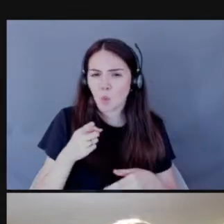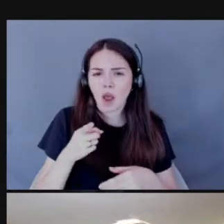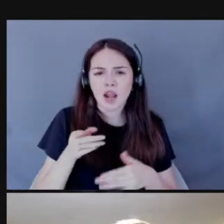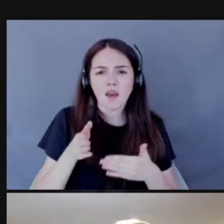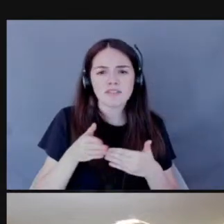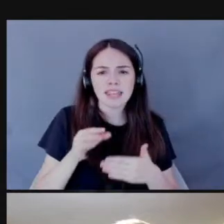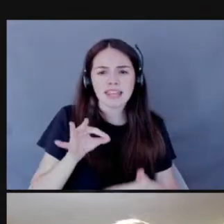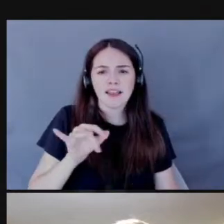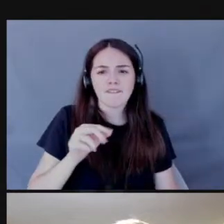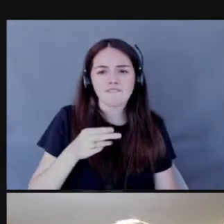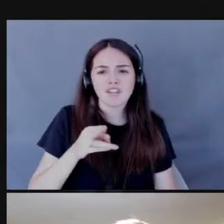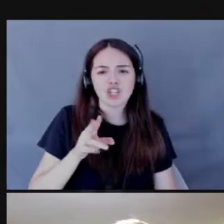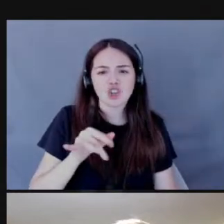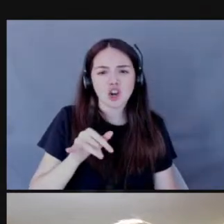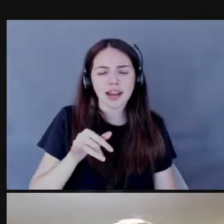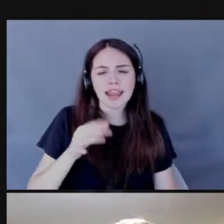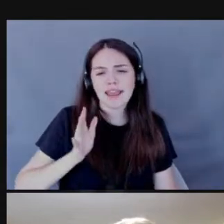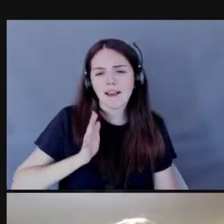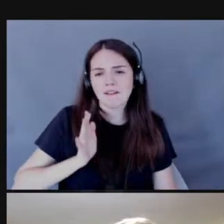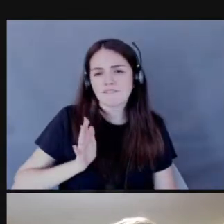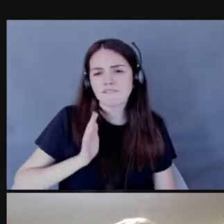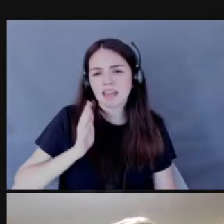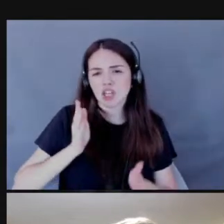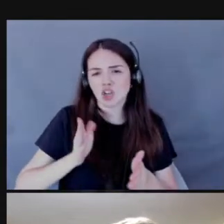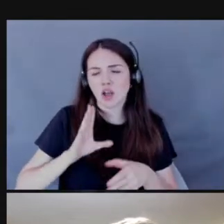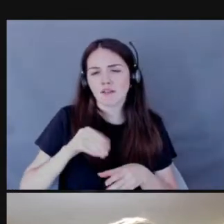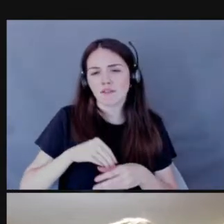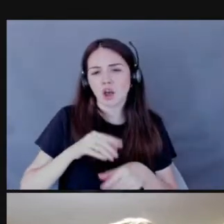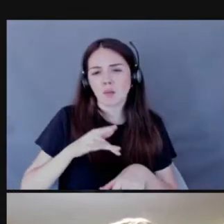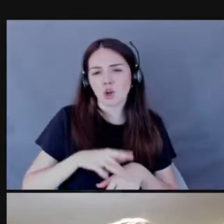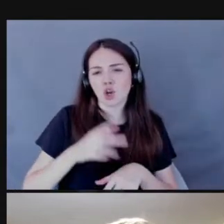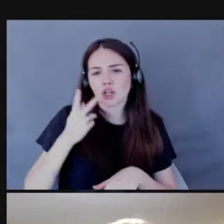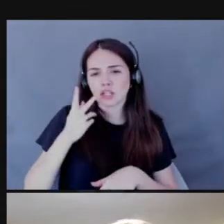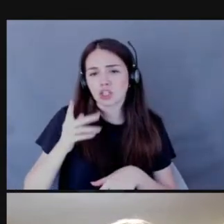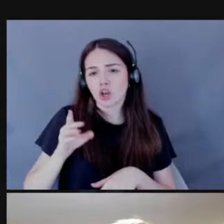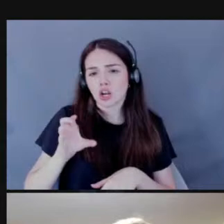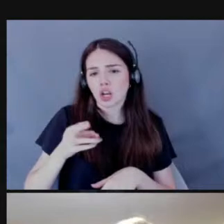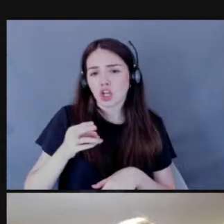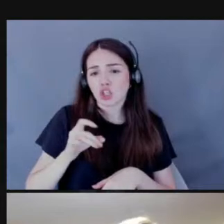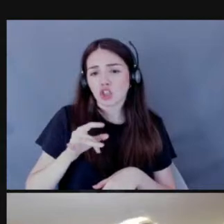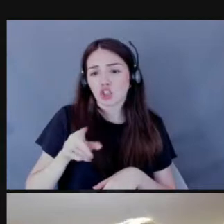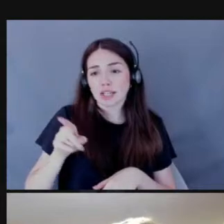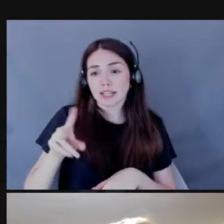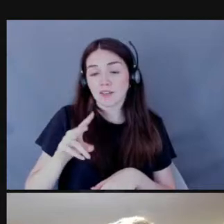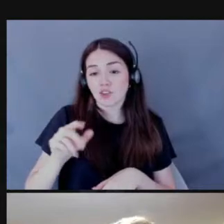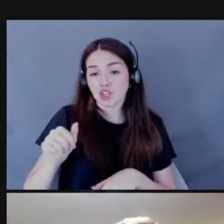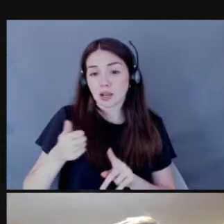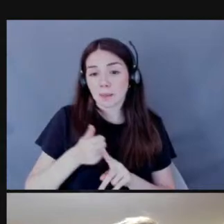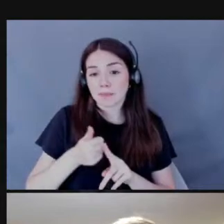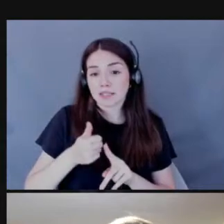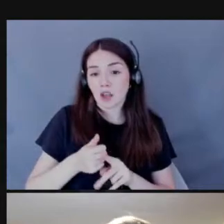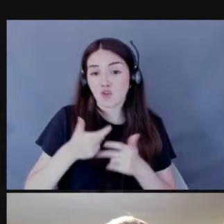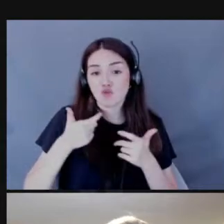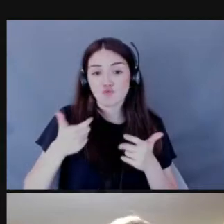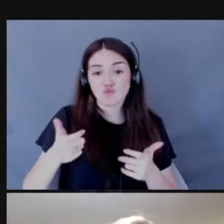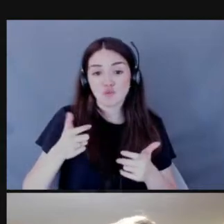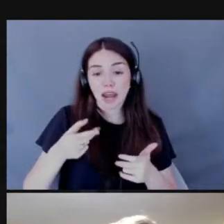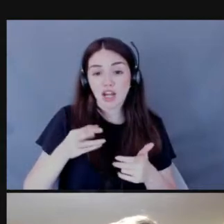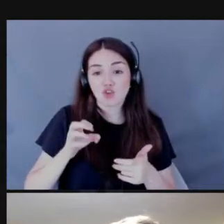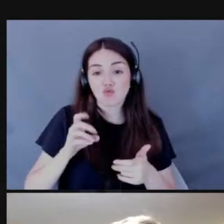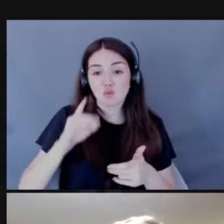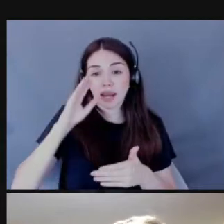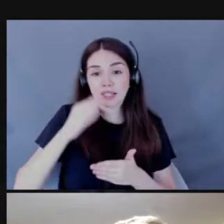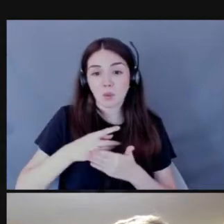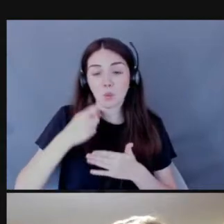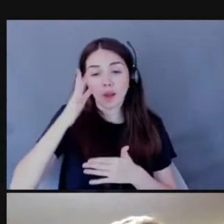officials who was involved in the early sightings of Chessie in Virginia was the great-grandson of one of the men who